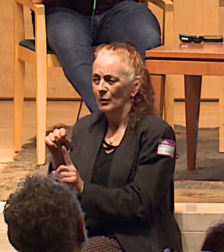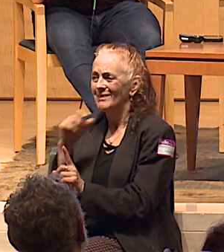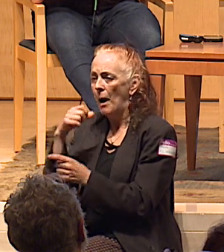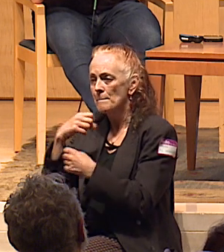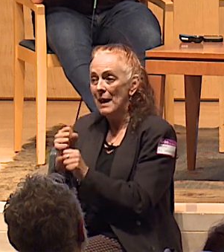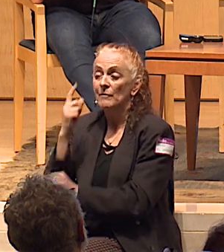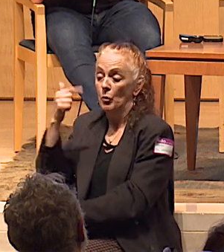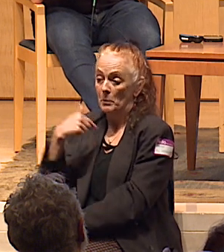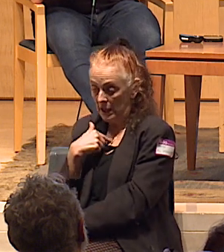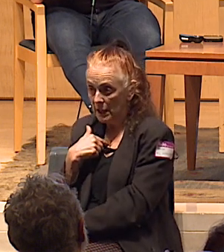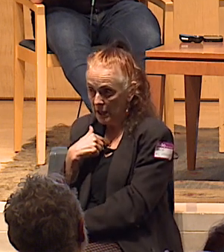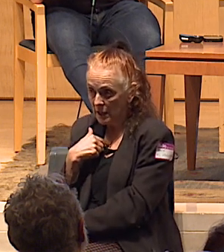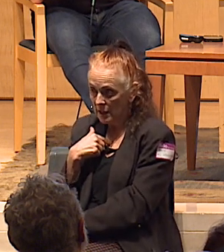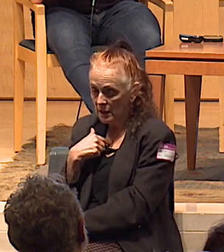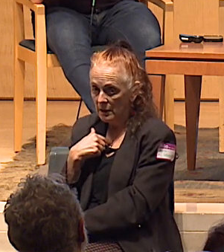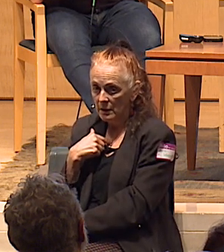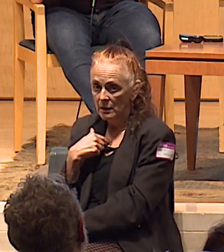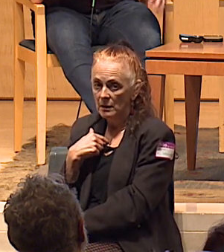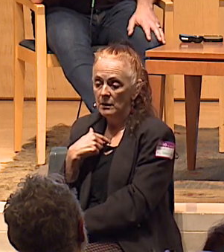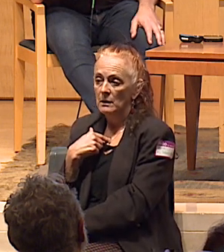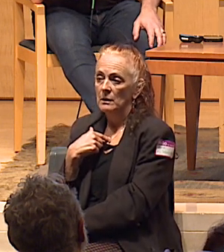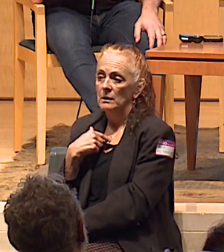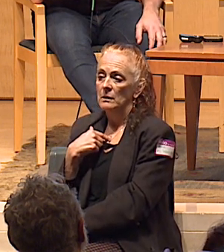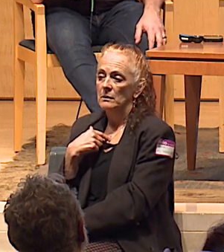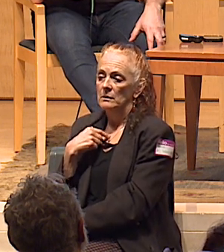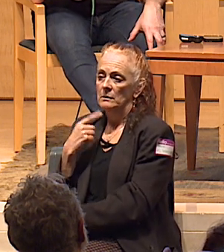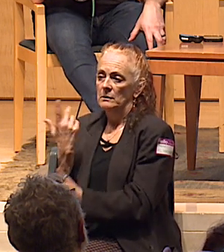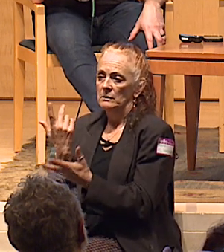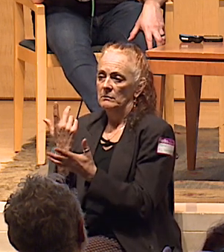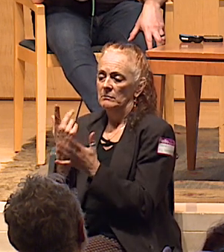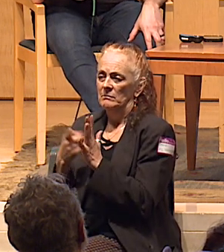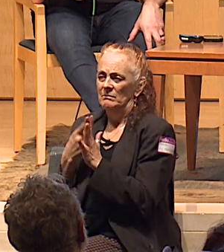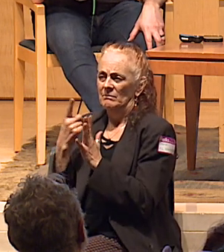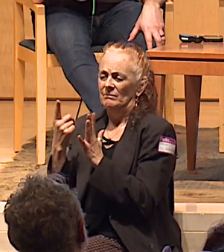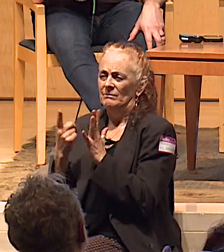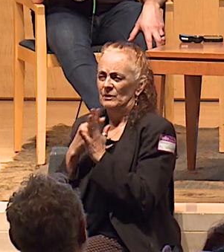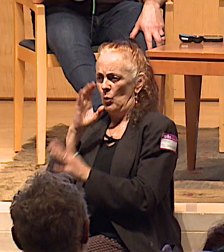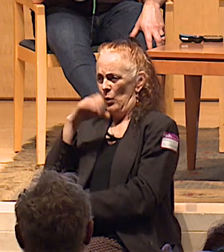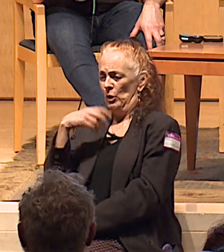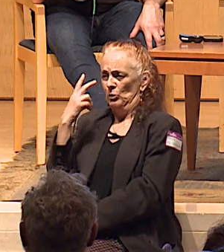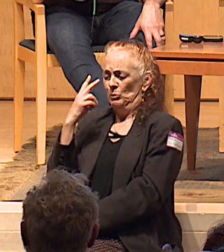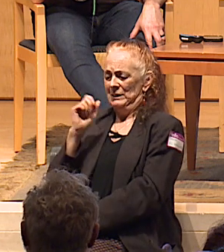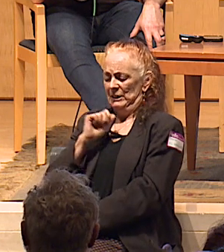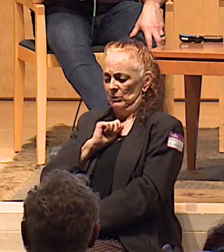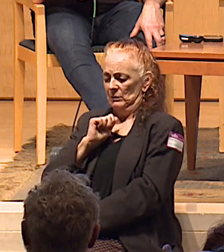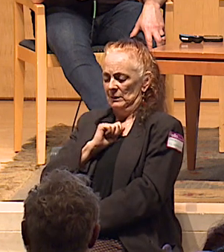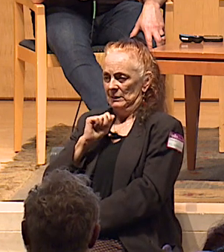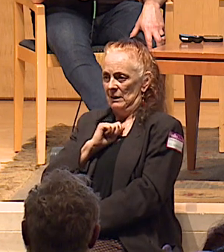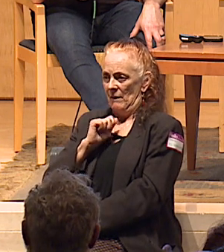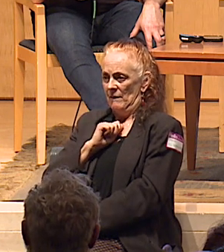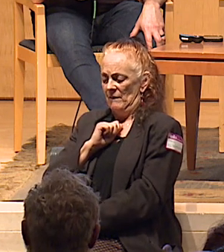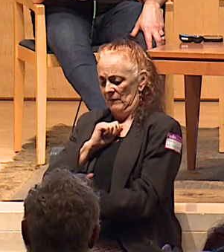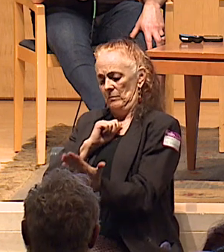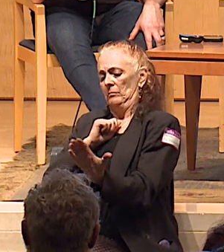made for me, right? But then it's sometimes a little weird to see yourself so completely